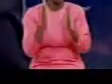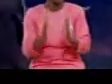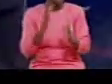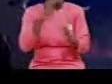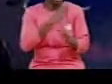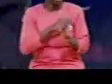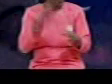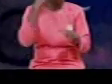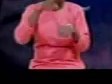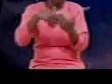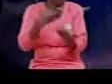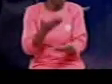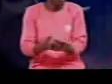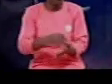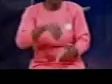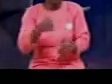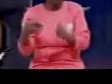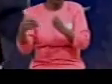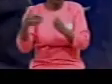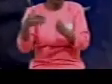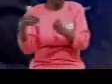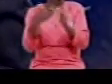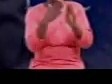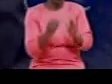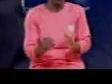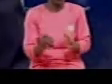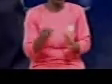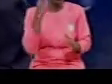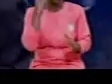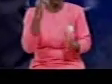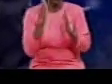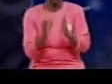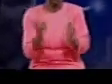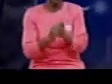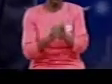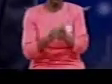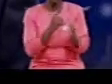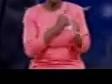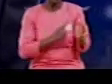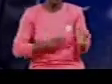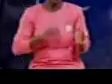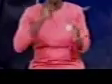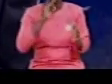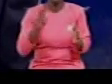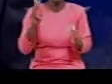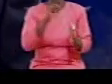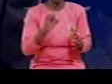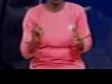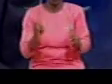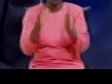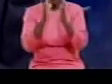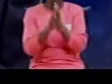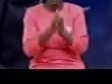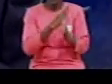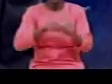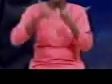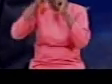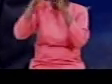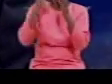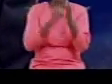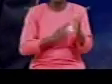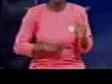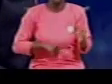been using. Let us thank God for them. Let us bless the name of the Lord for them. Let us bless the name of the Lord for his unction upon our